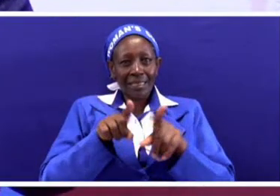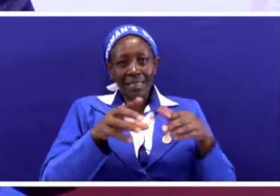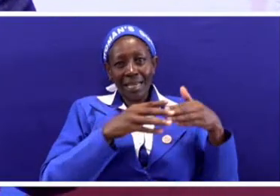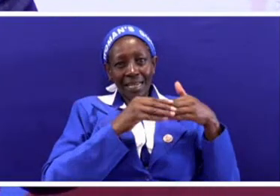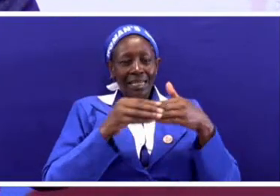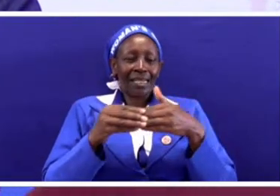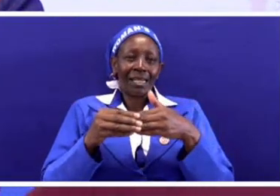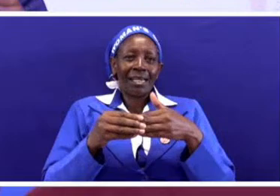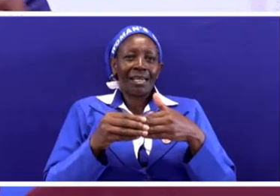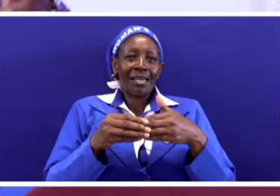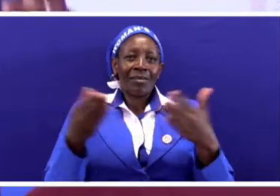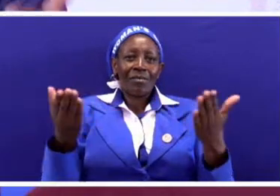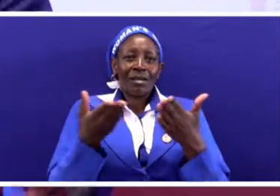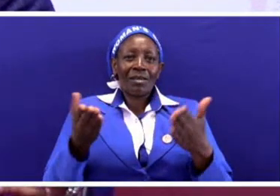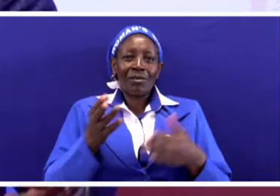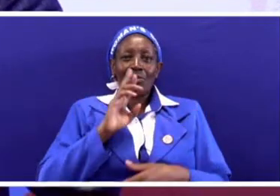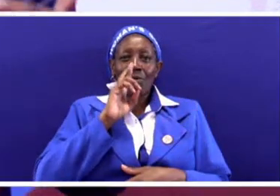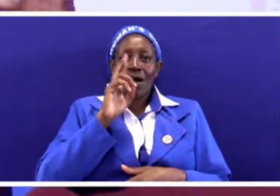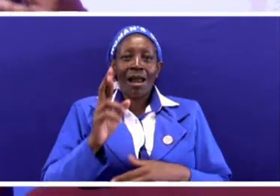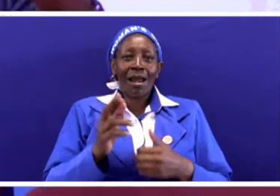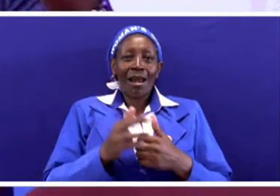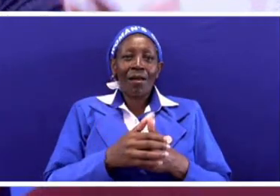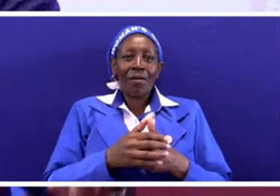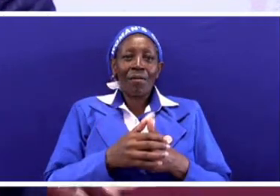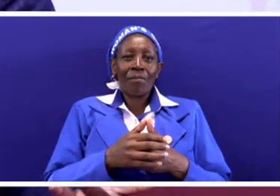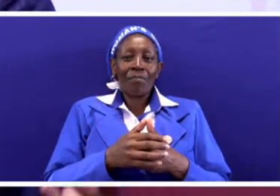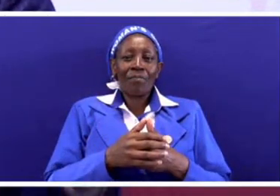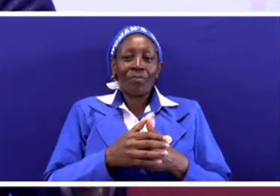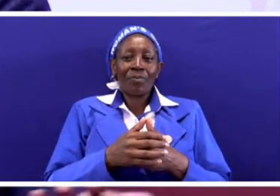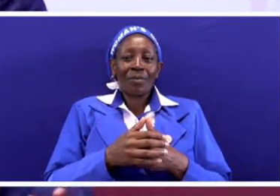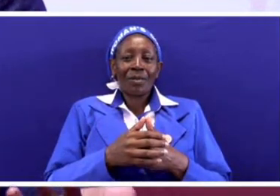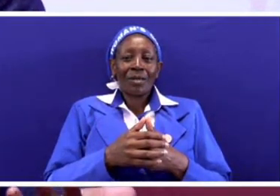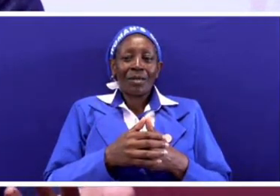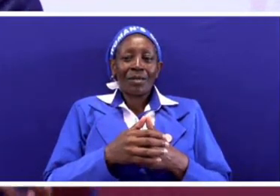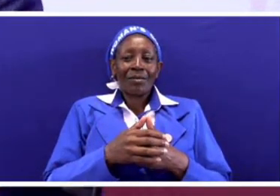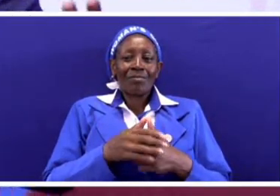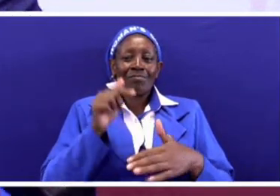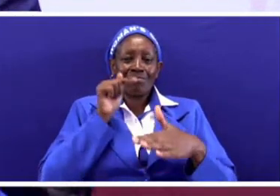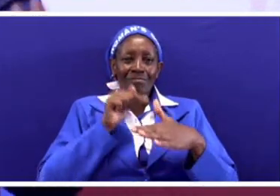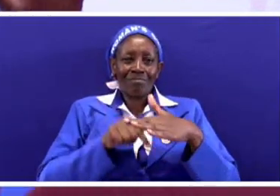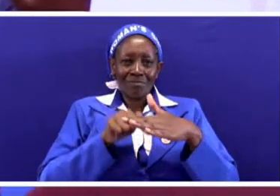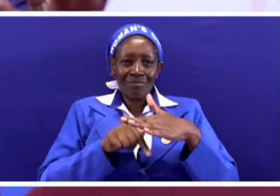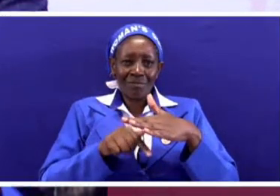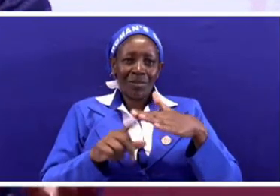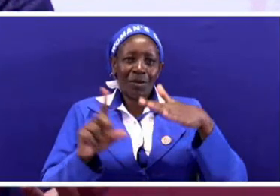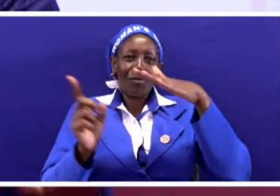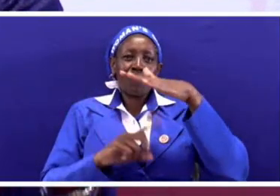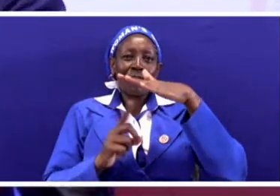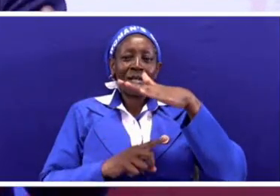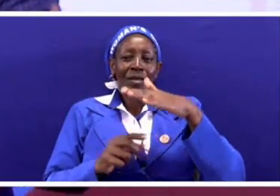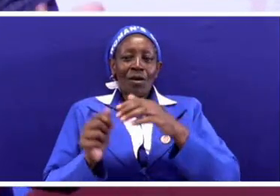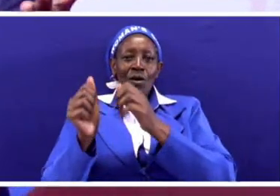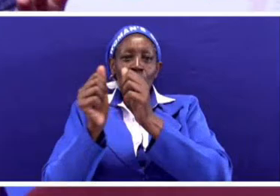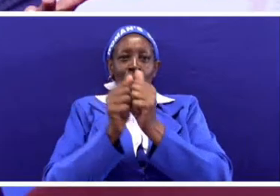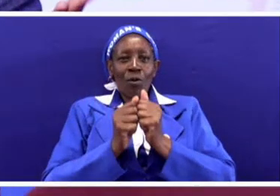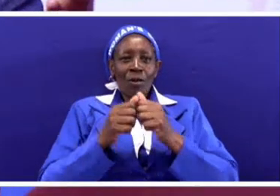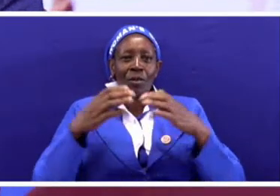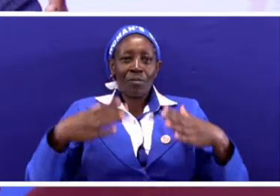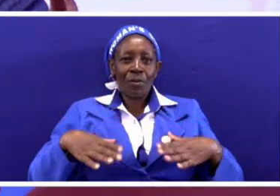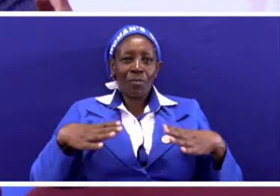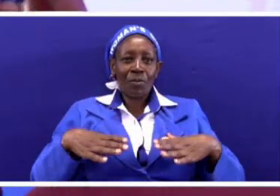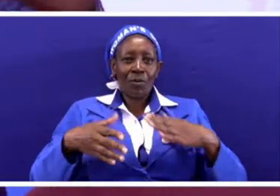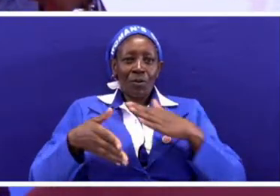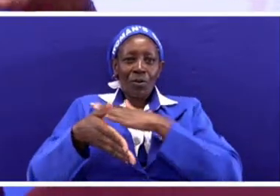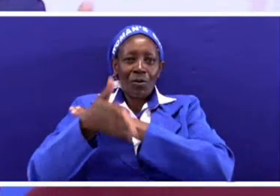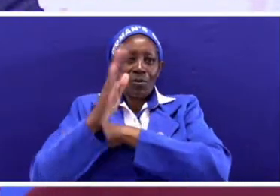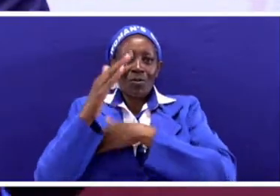placed, you are in what I would call the laboratory of ministry. There, as you are with the people, God has given you these people.